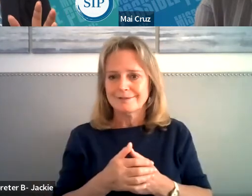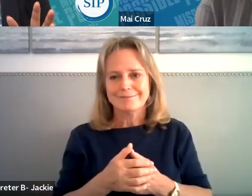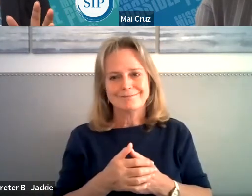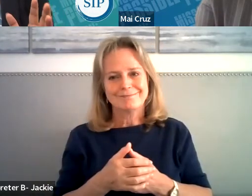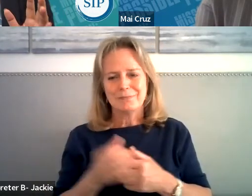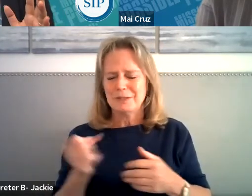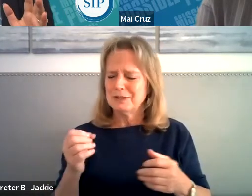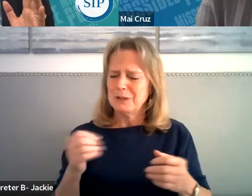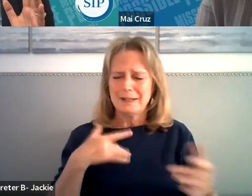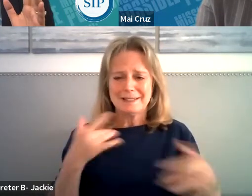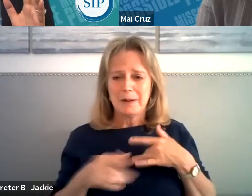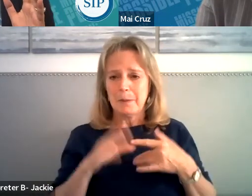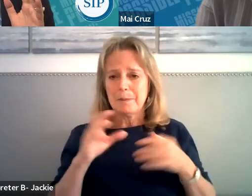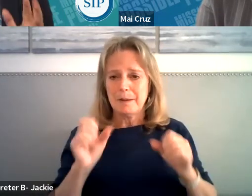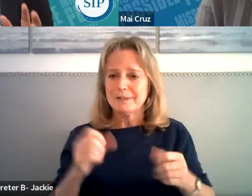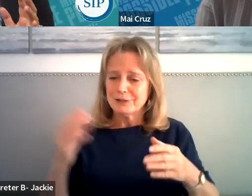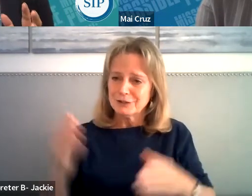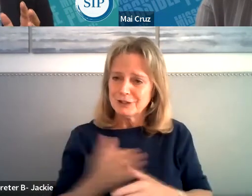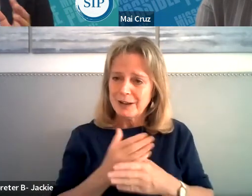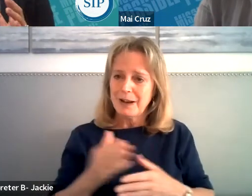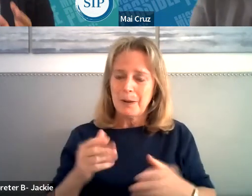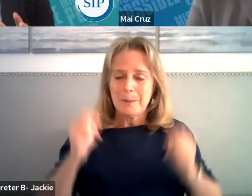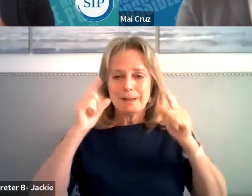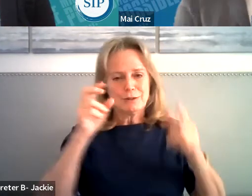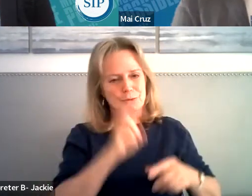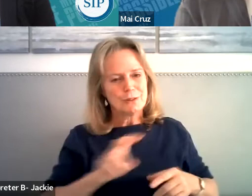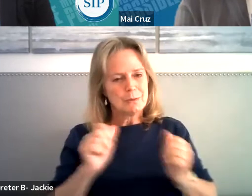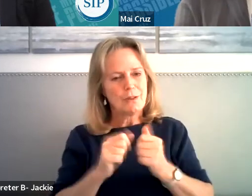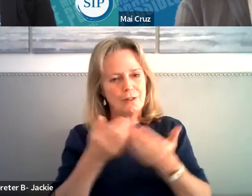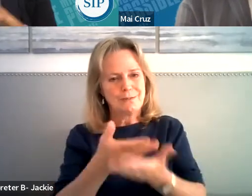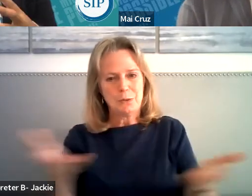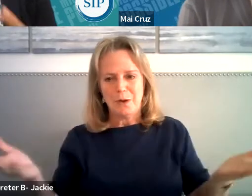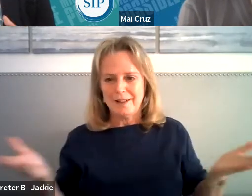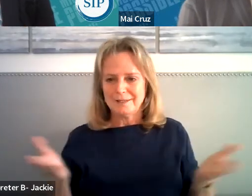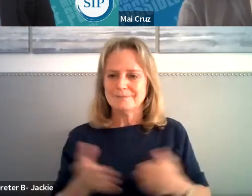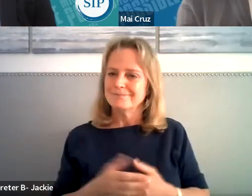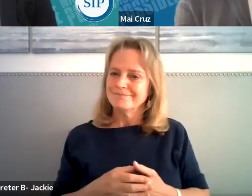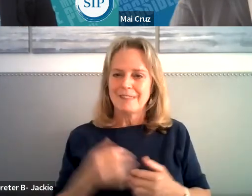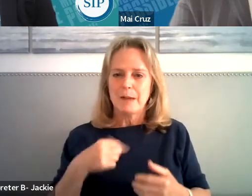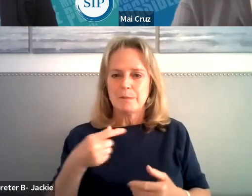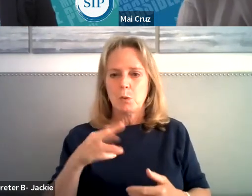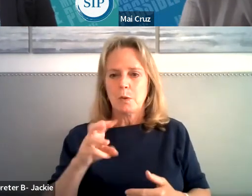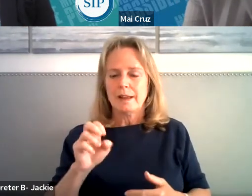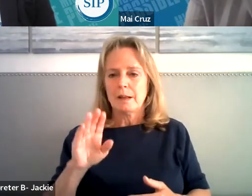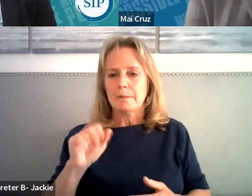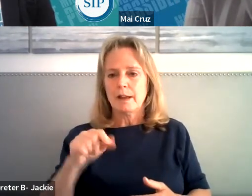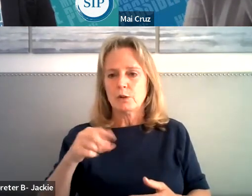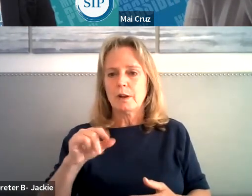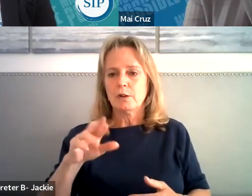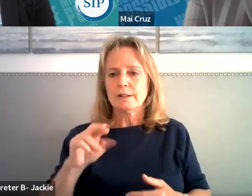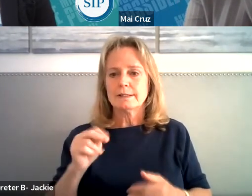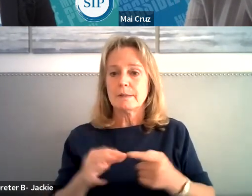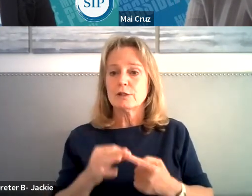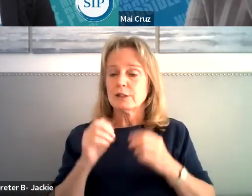so excited to be able to share our amazing journey with all of you guys. I'm Gwen Bakurin. I'm the Special Education Director